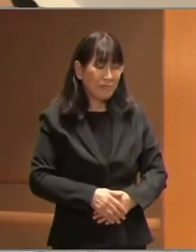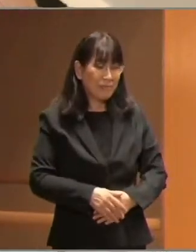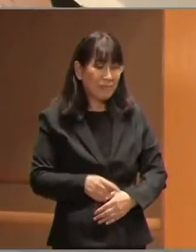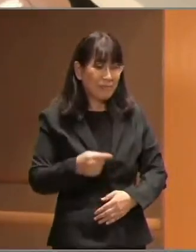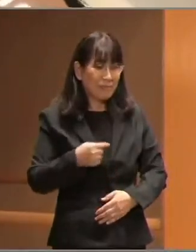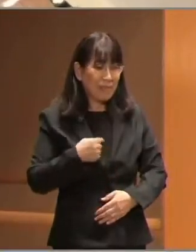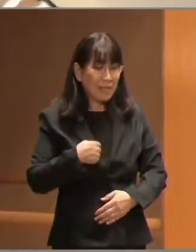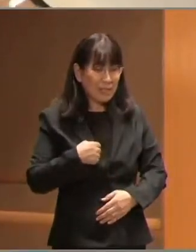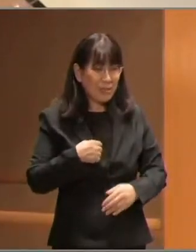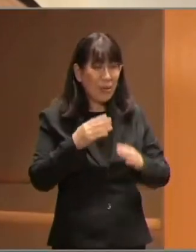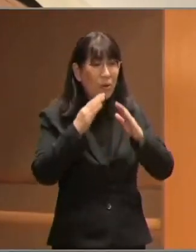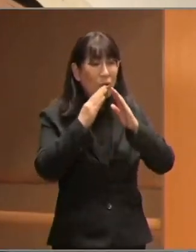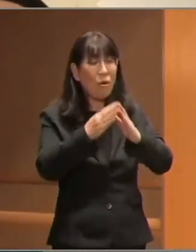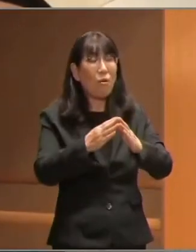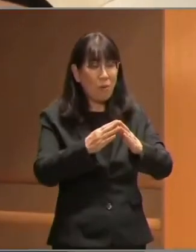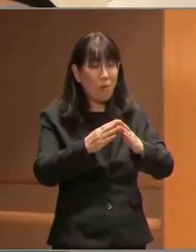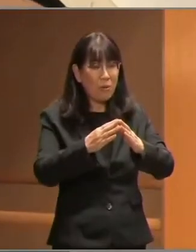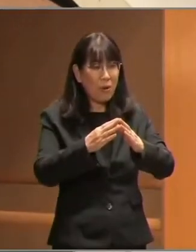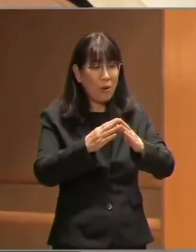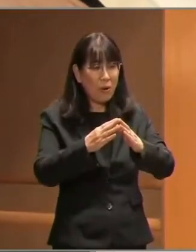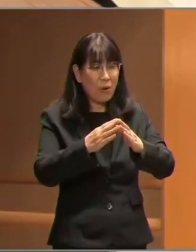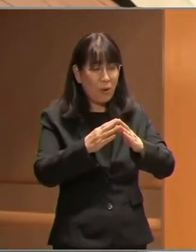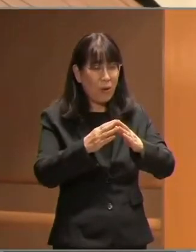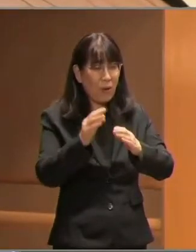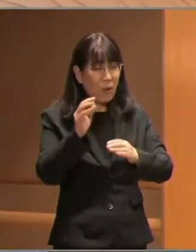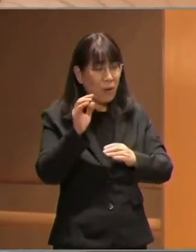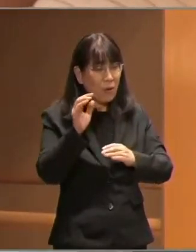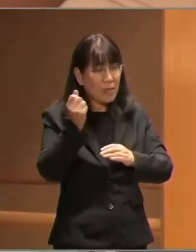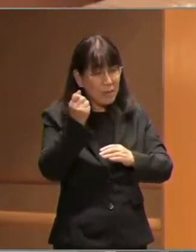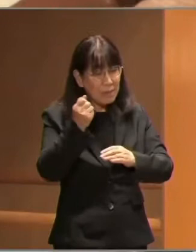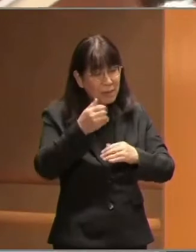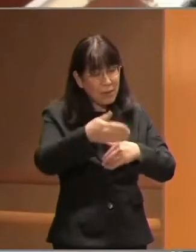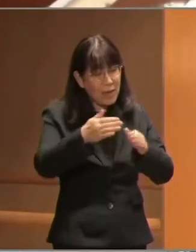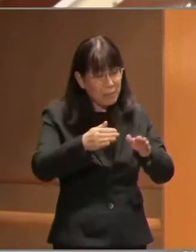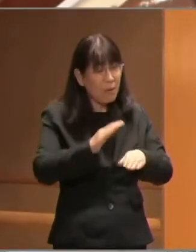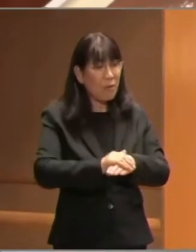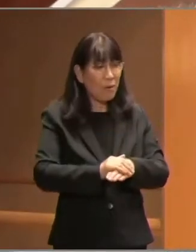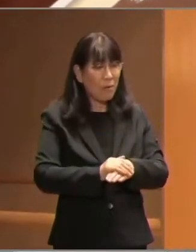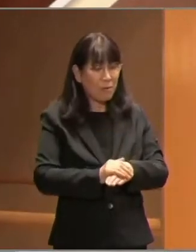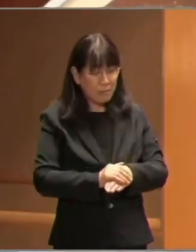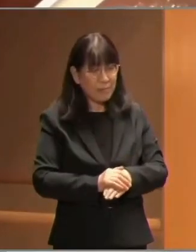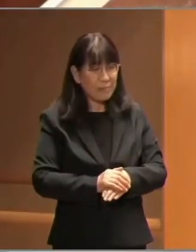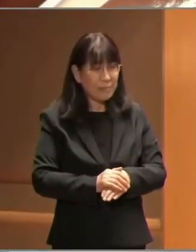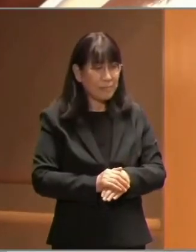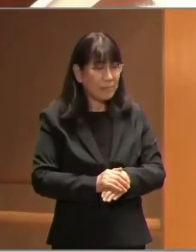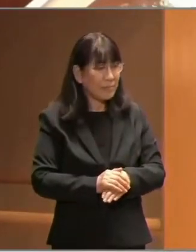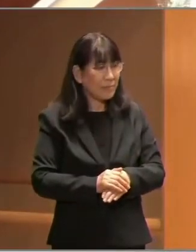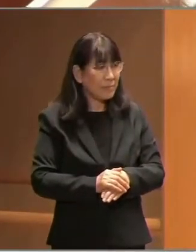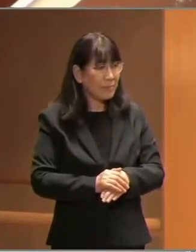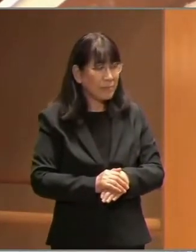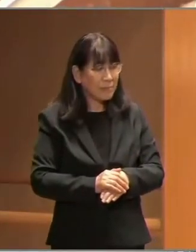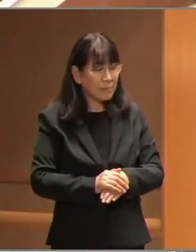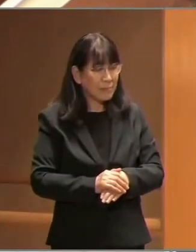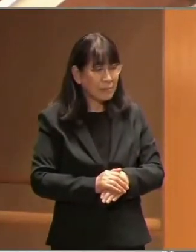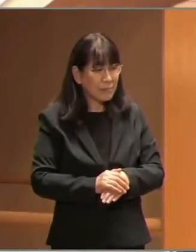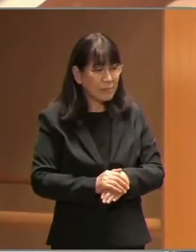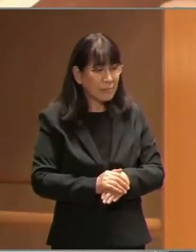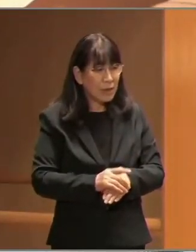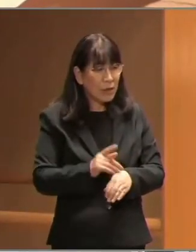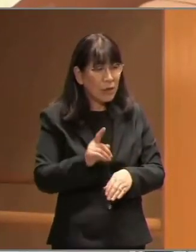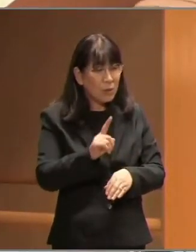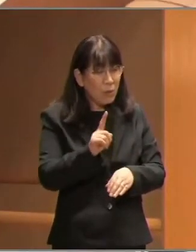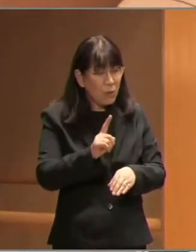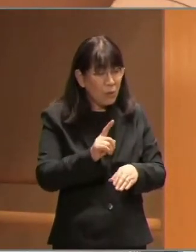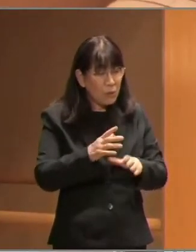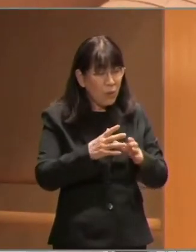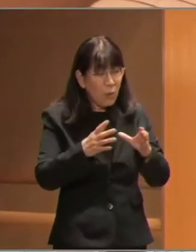mattress, we usually have a margin and we think how we can beautifully connect them. And